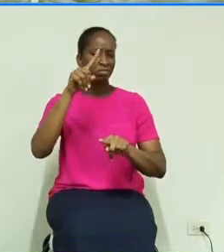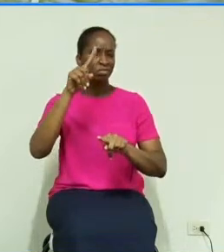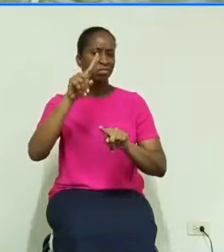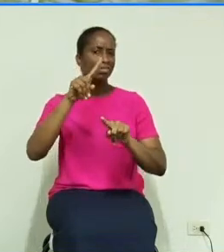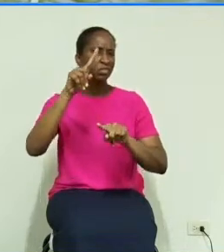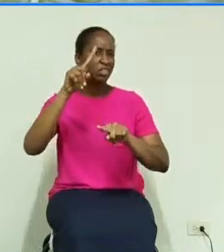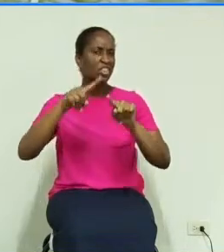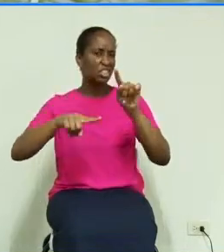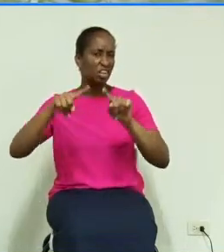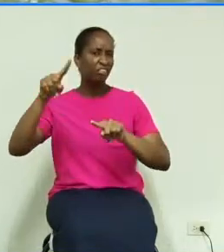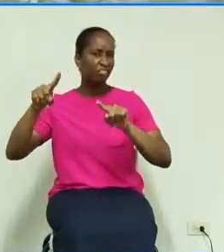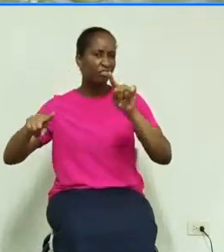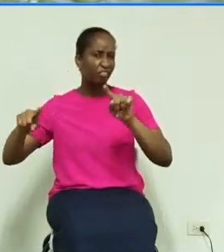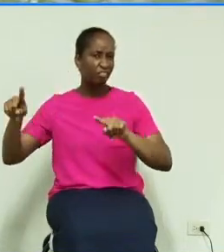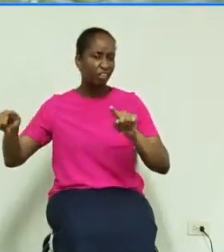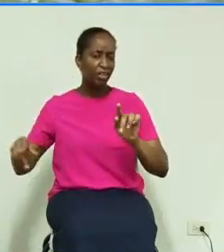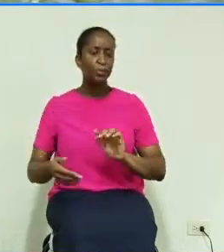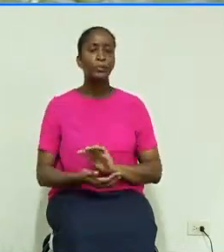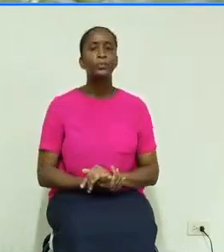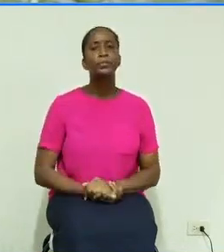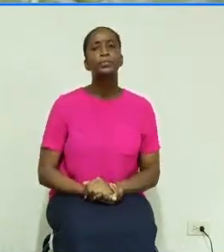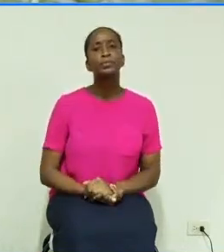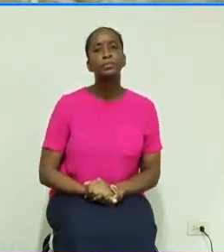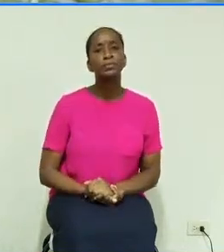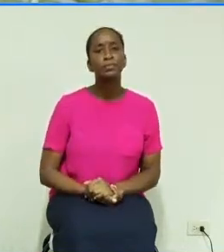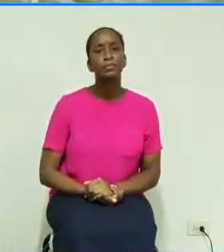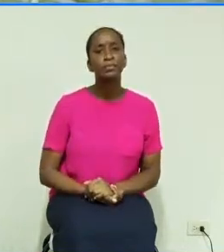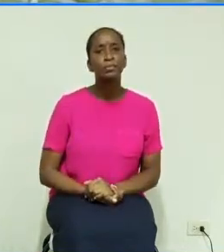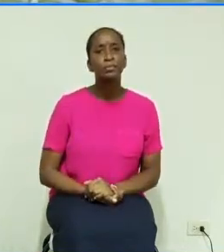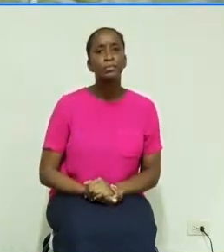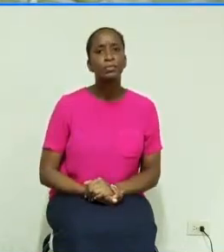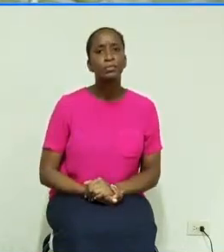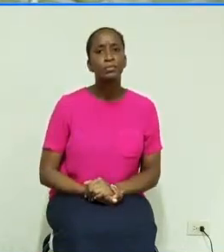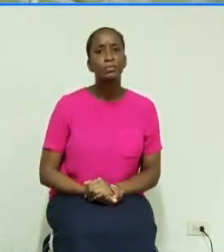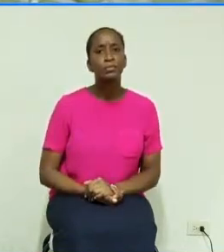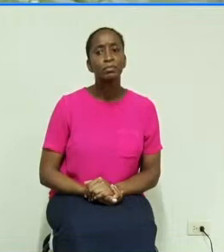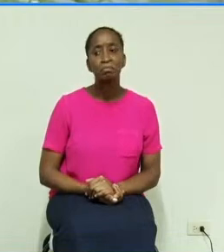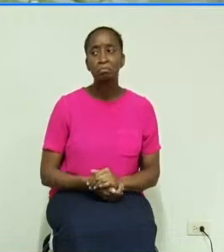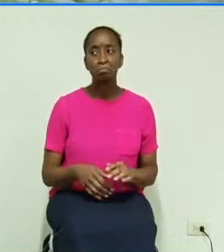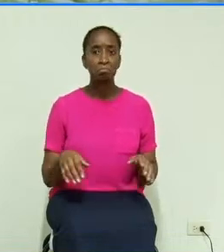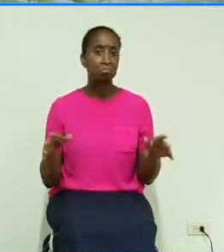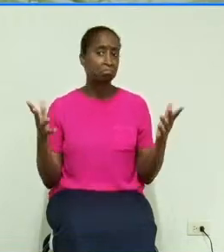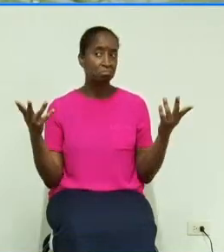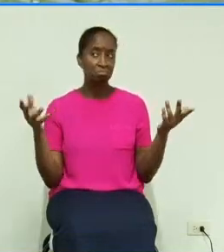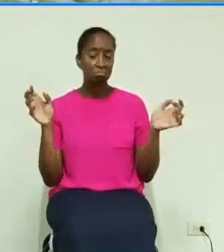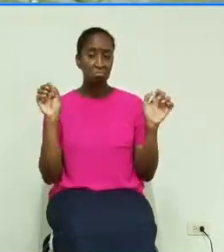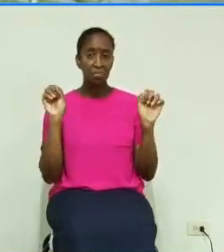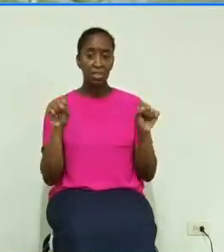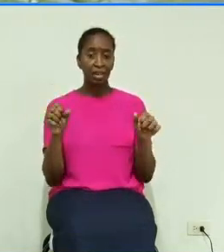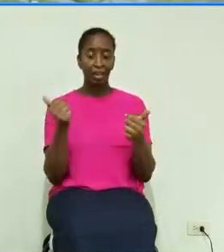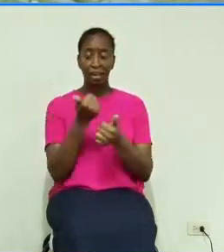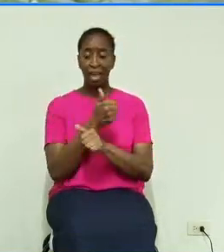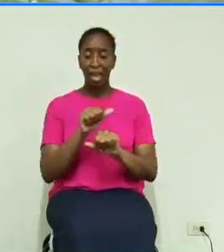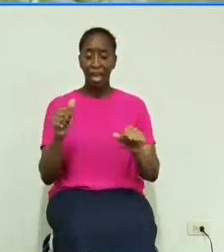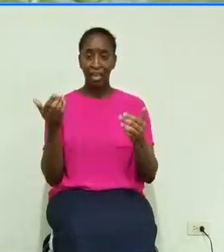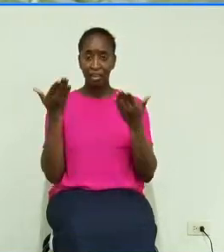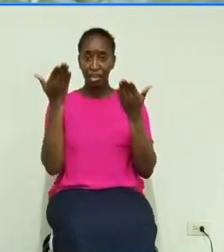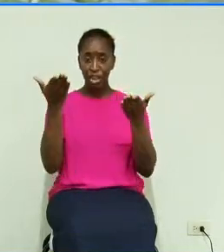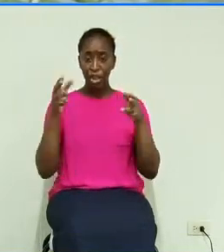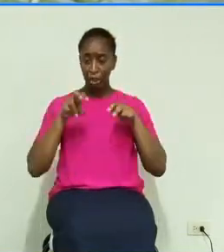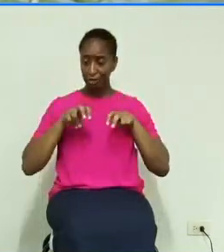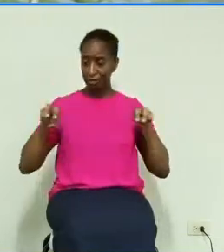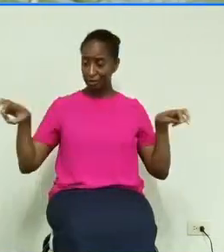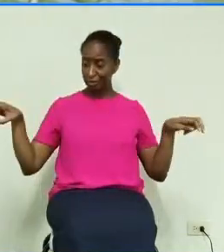And can anybody from the table pray? Do it have to be a special person to